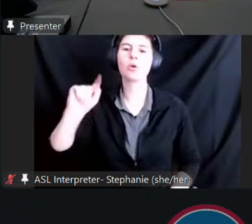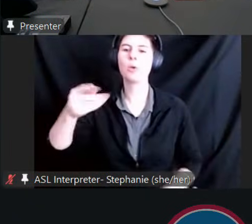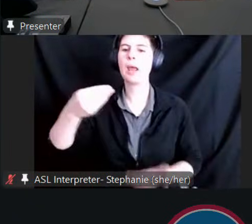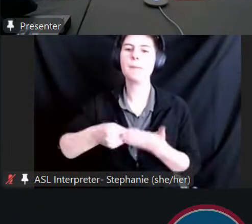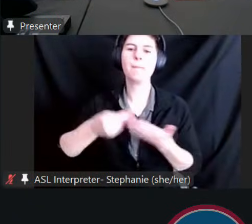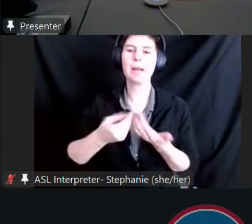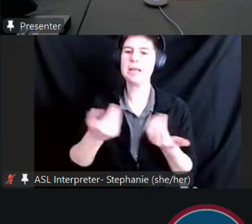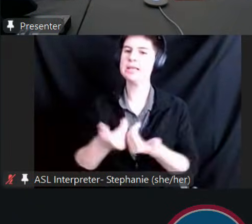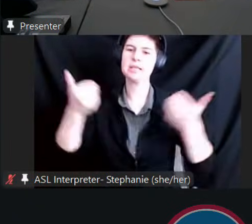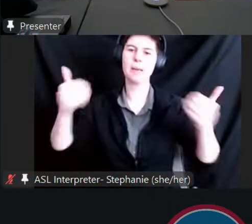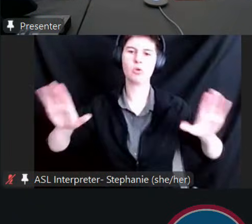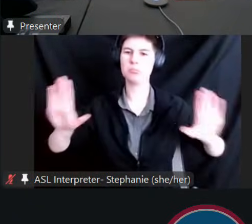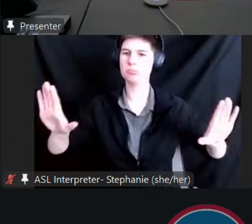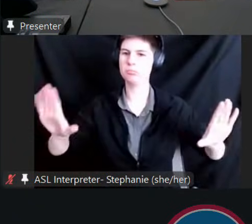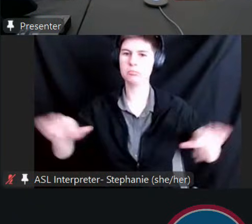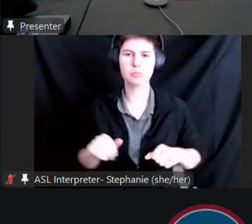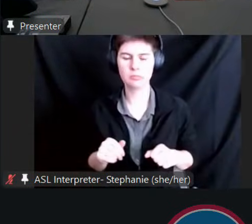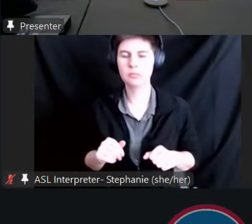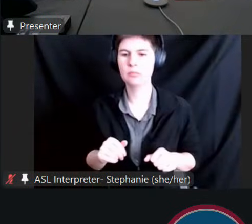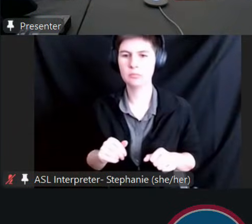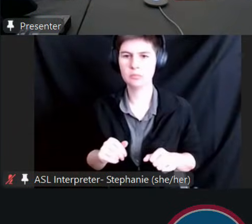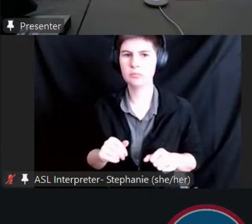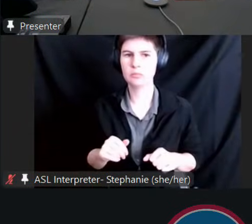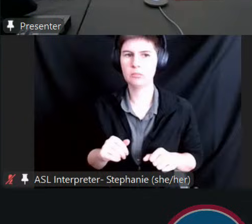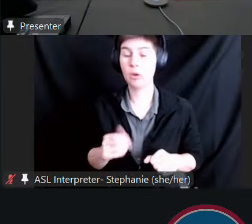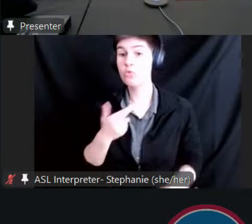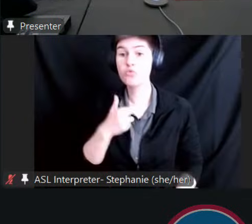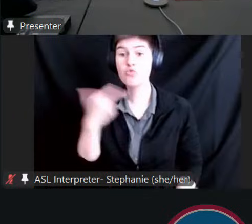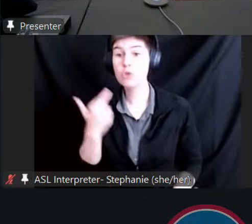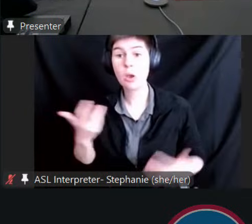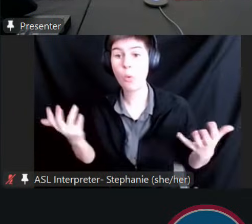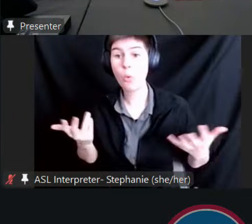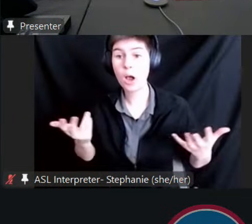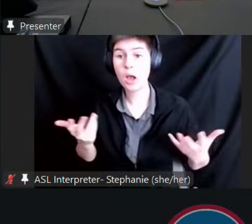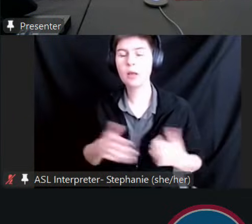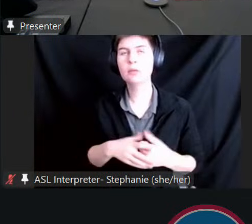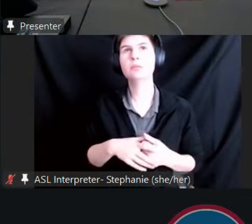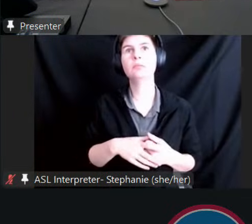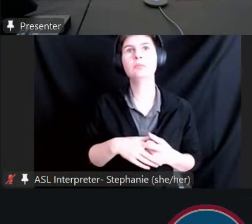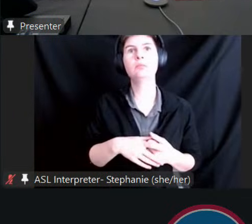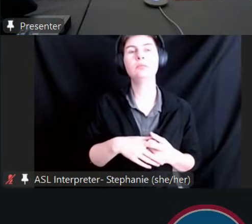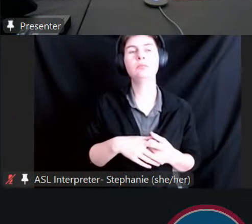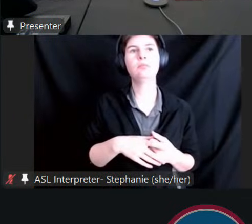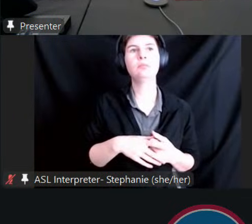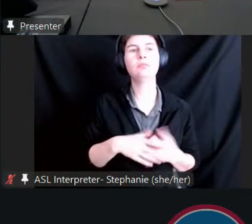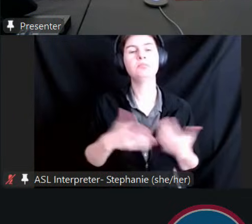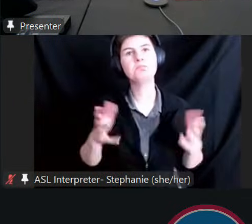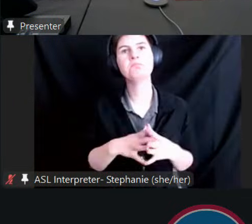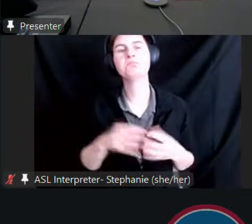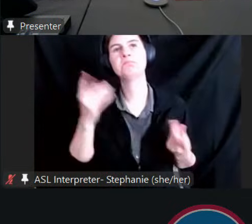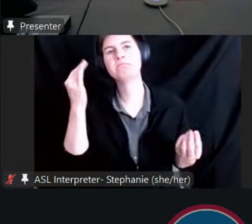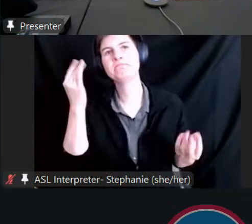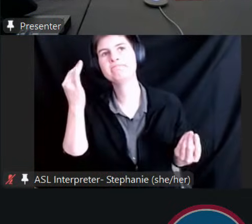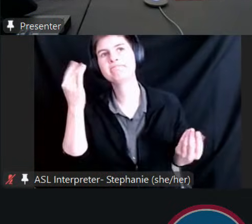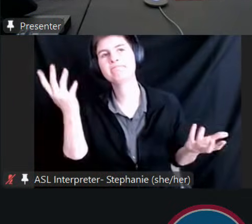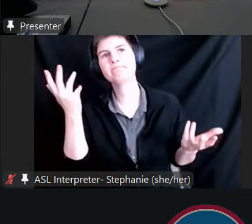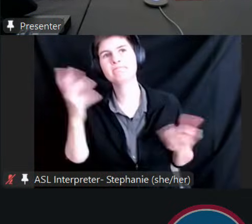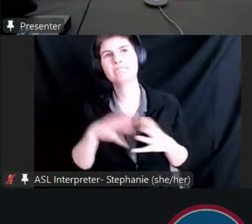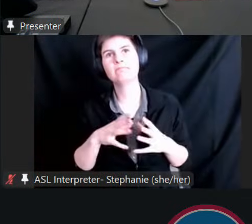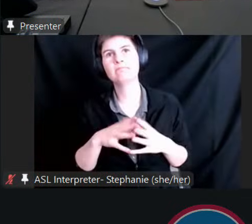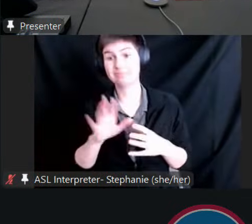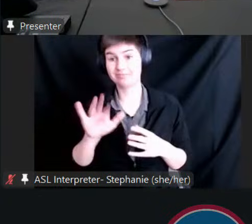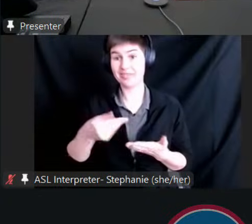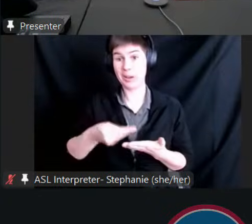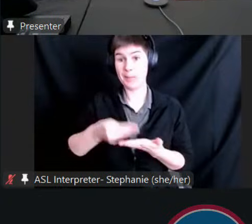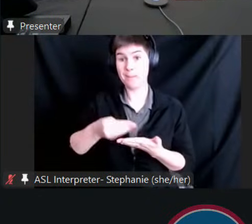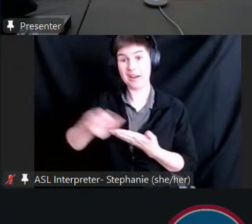So, I guess the only risk would be is if, it might be that, things that money was targeted